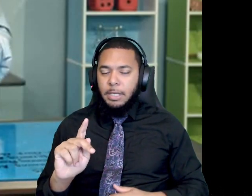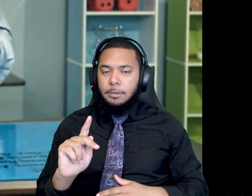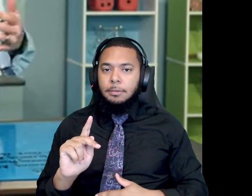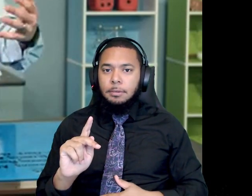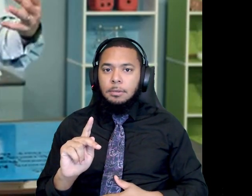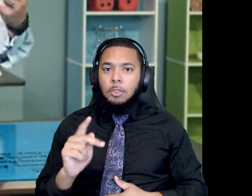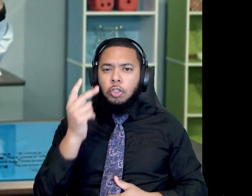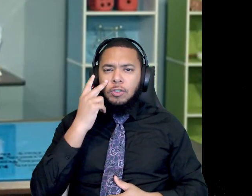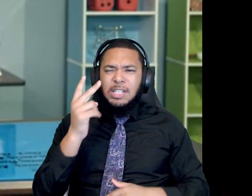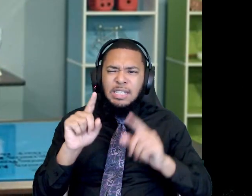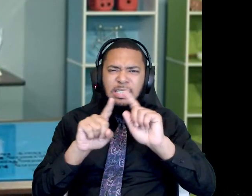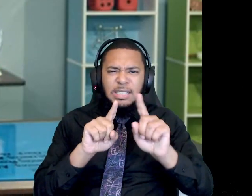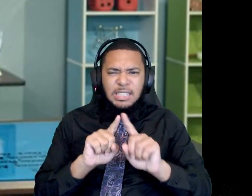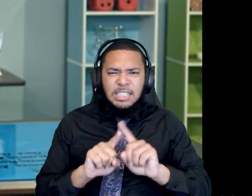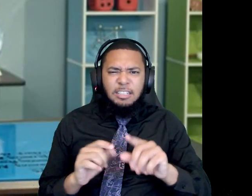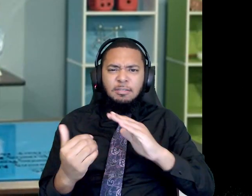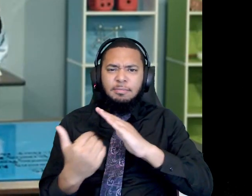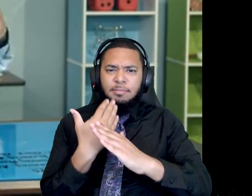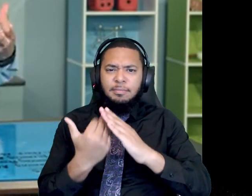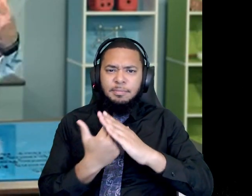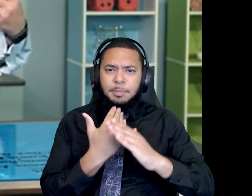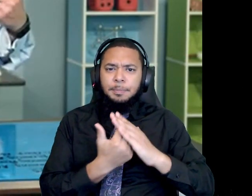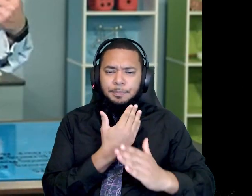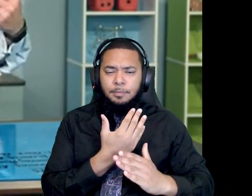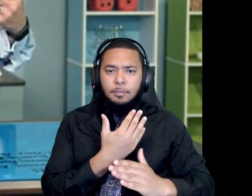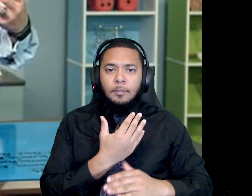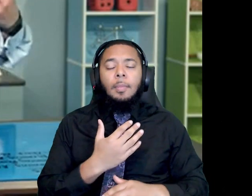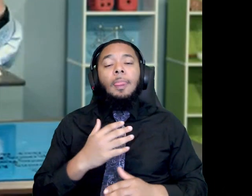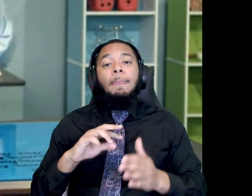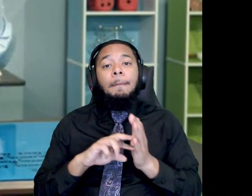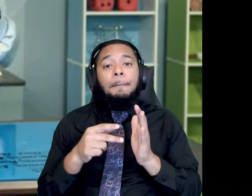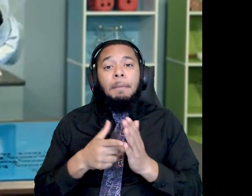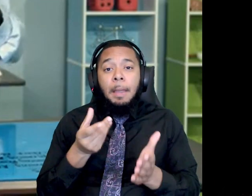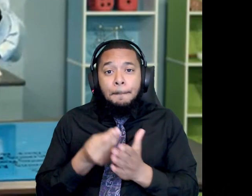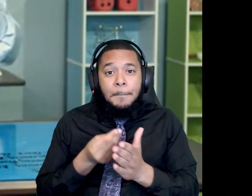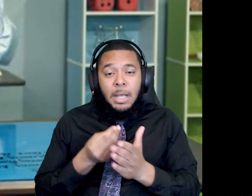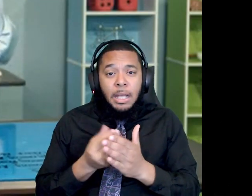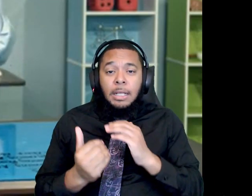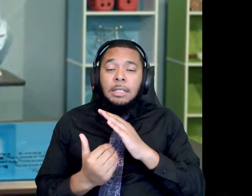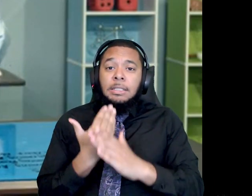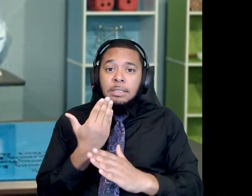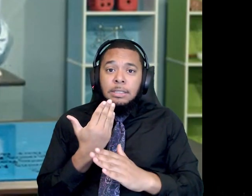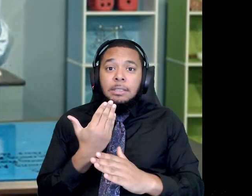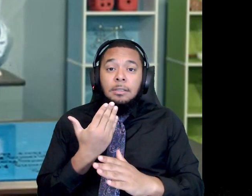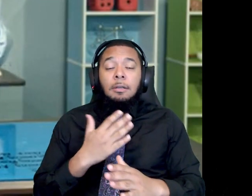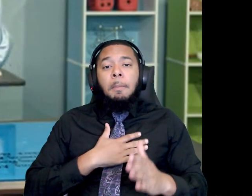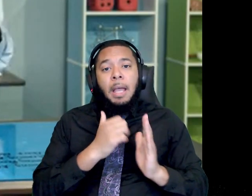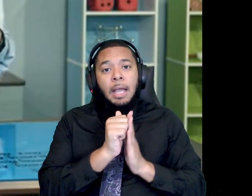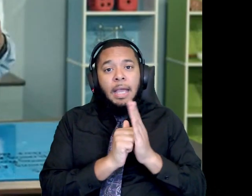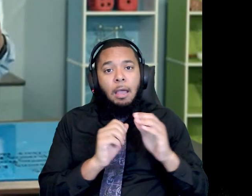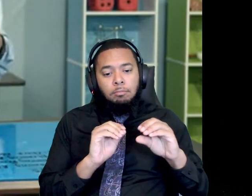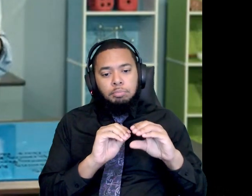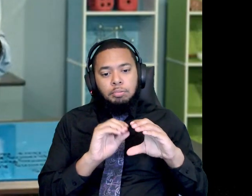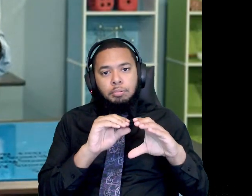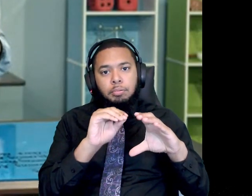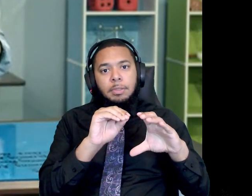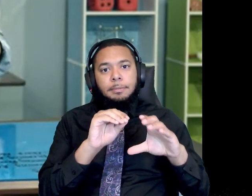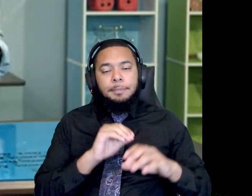these different types of incoming transfers, and that's money that's coming to me that's growing my bank account balance.